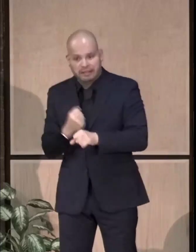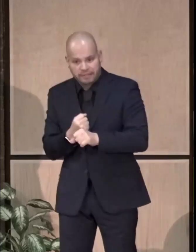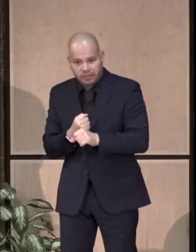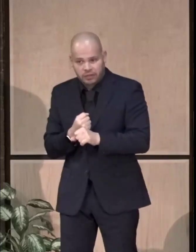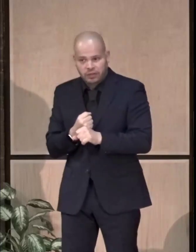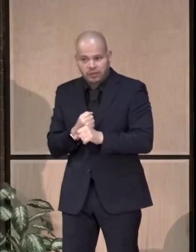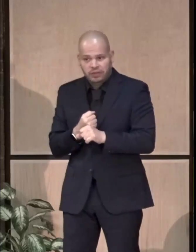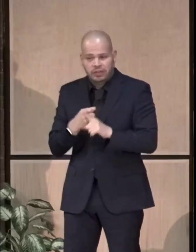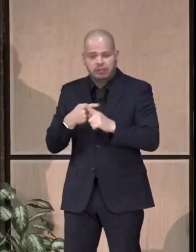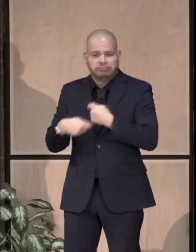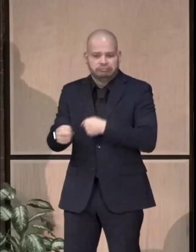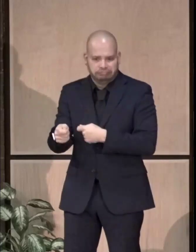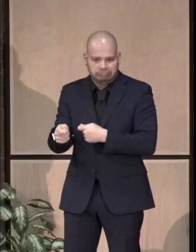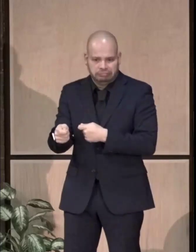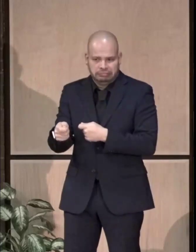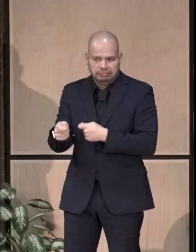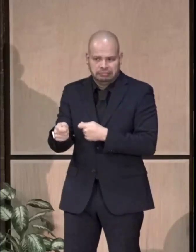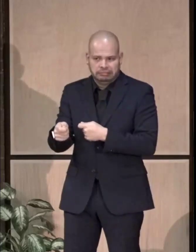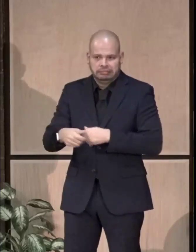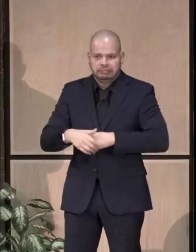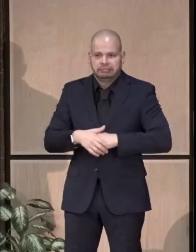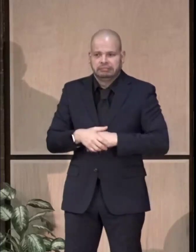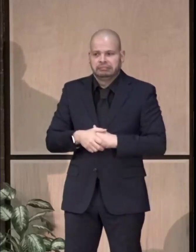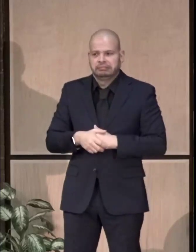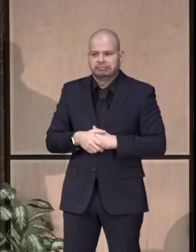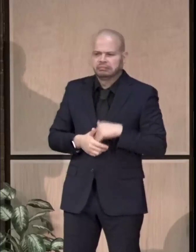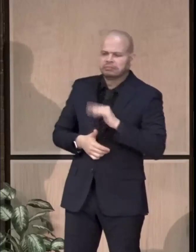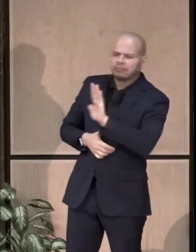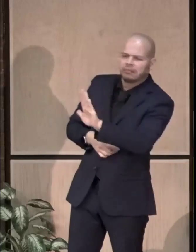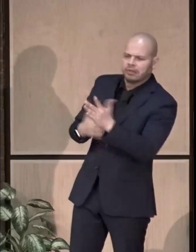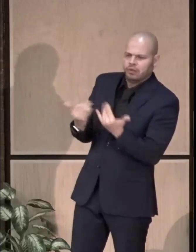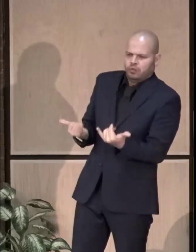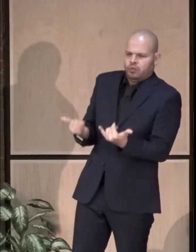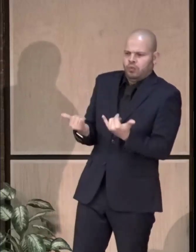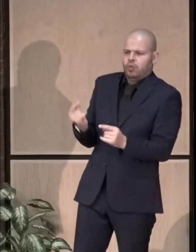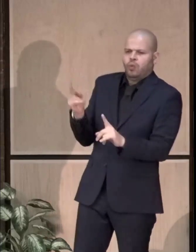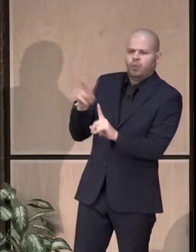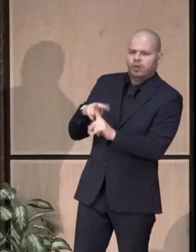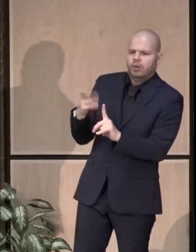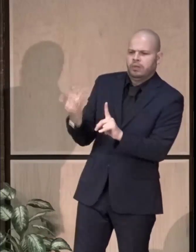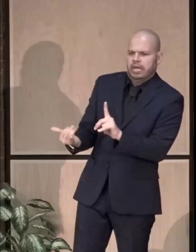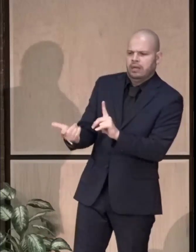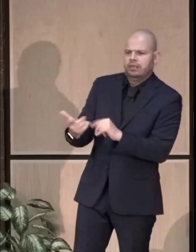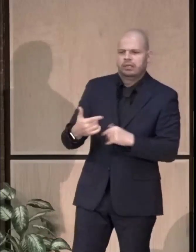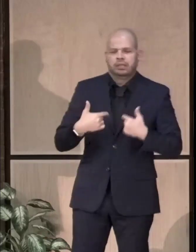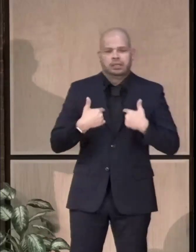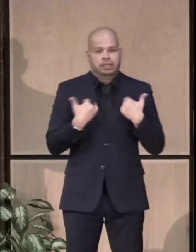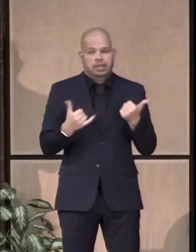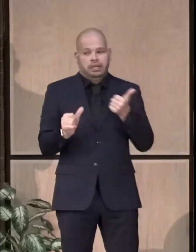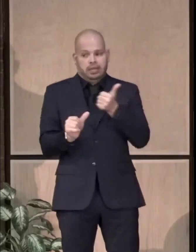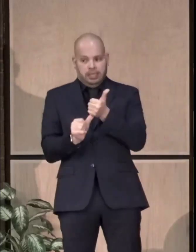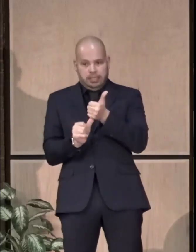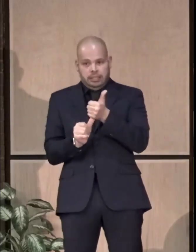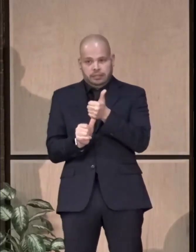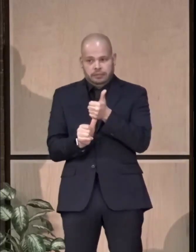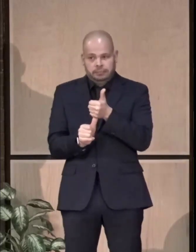in. And what's your current assignment? I am an assistant S3 in the same battalion.